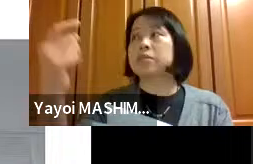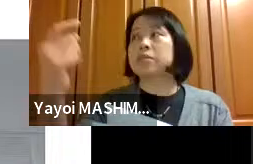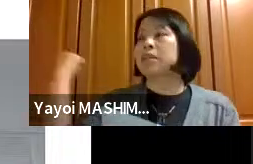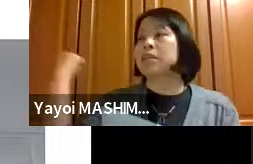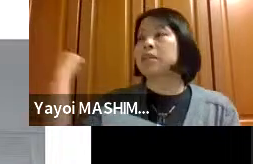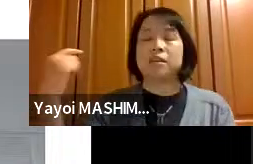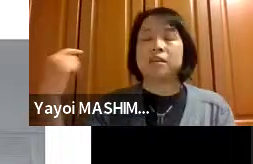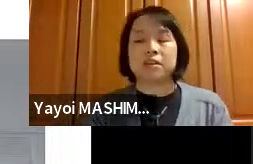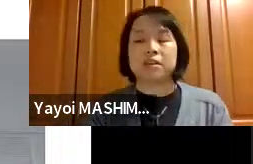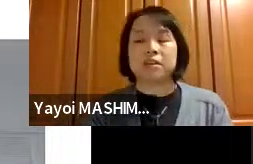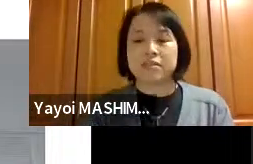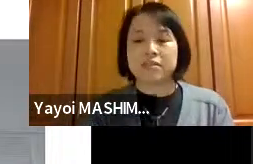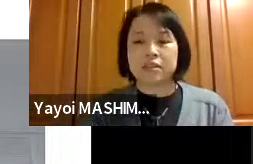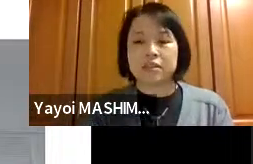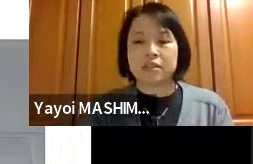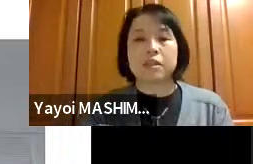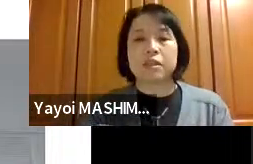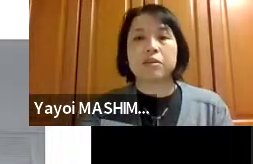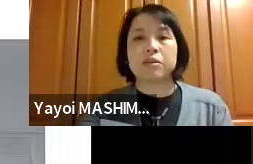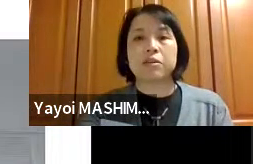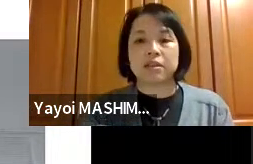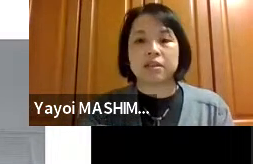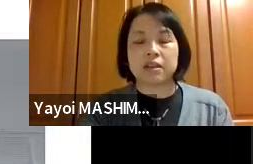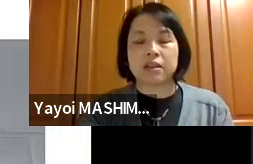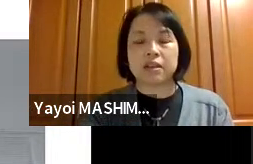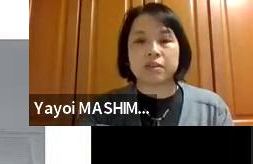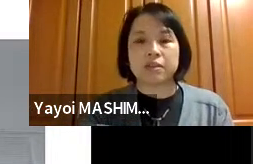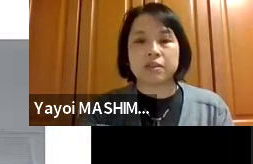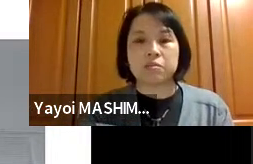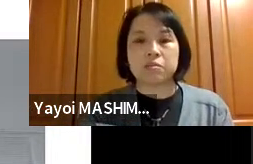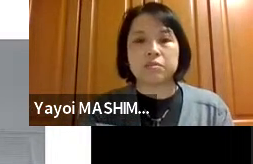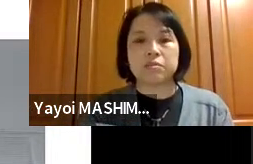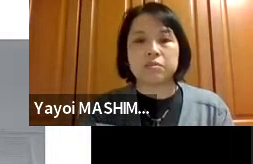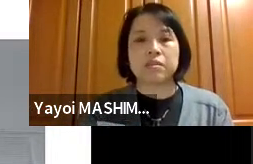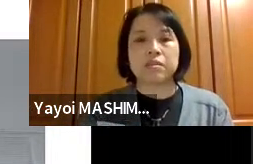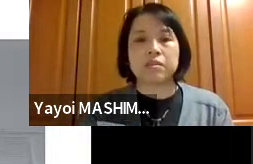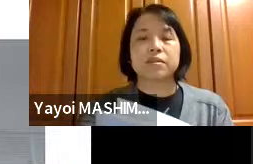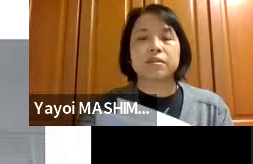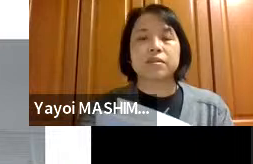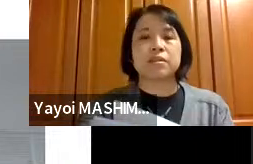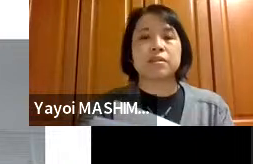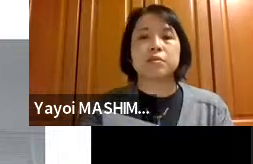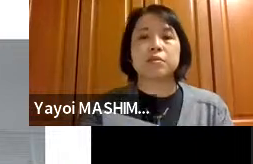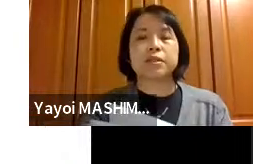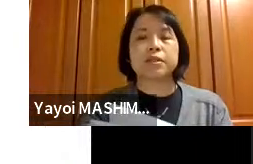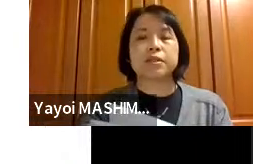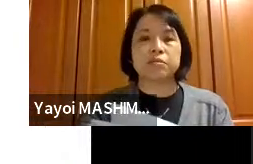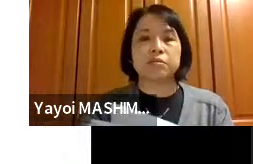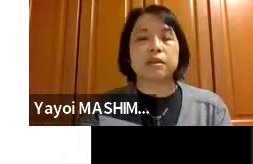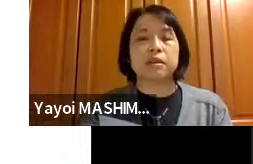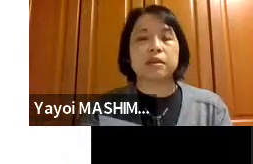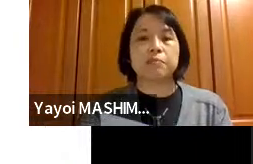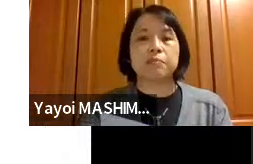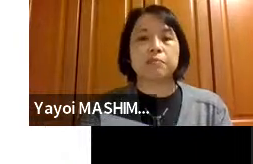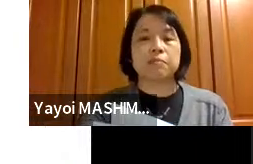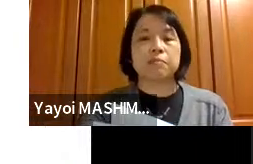when you see the back of the wall, there's some homeless